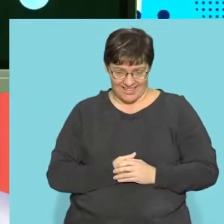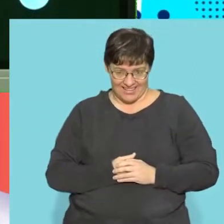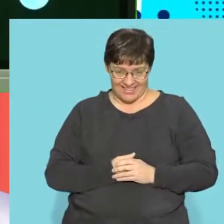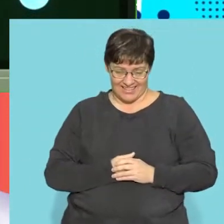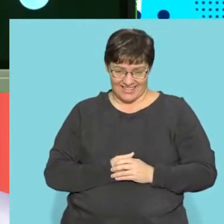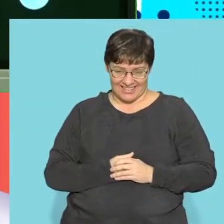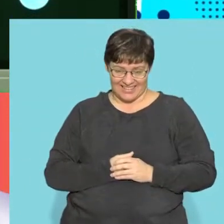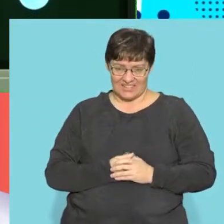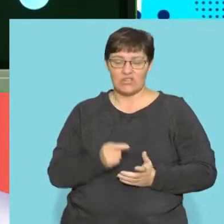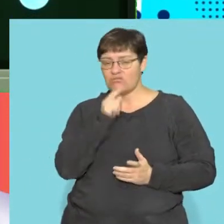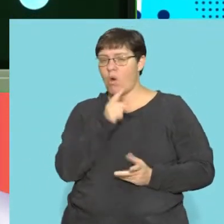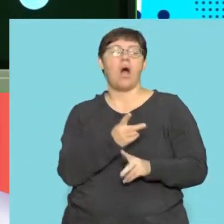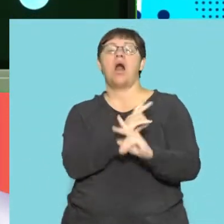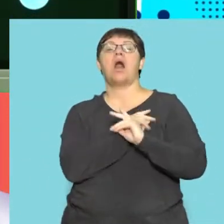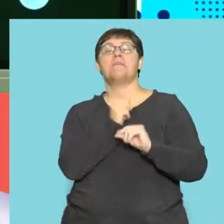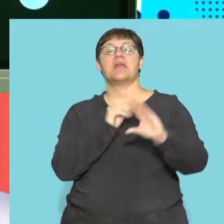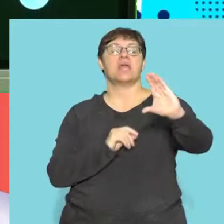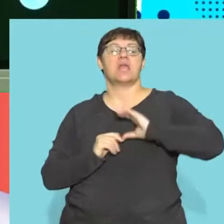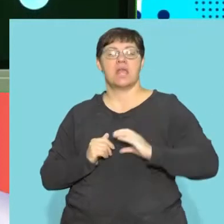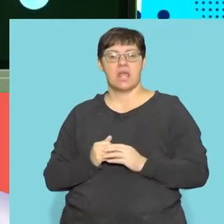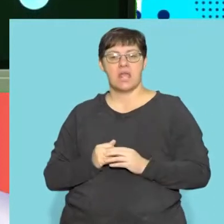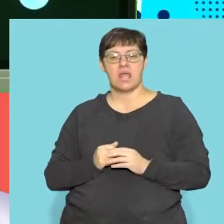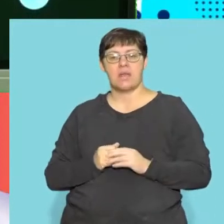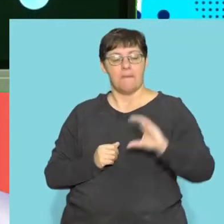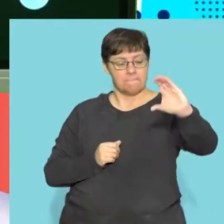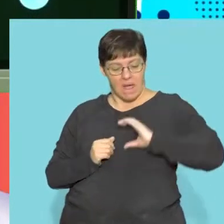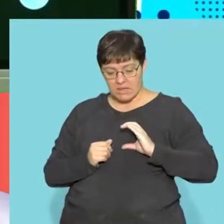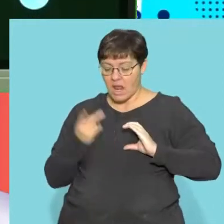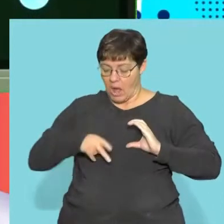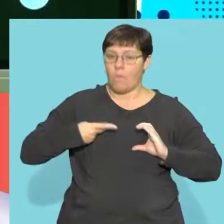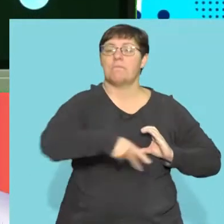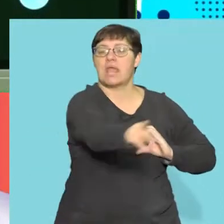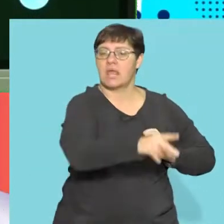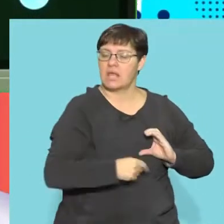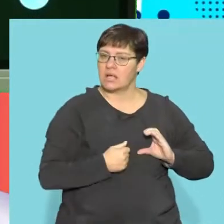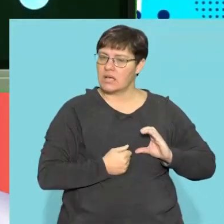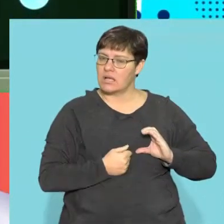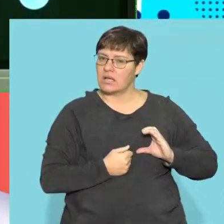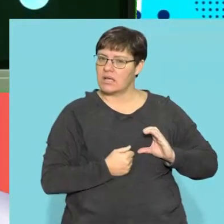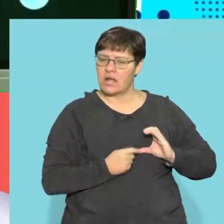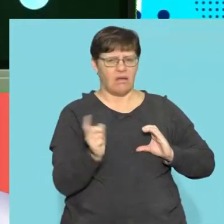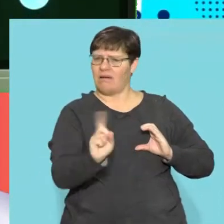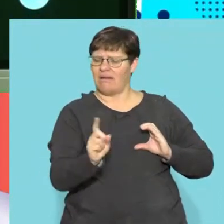I cannot go to the bank and say, please lend me money. And then you borrow money from the bank. Immediately taking the money, you then